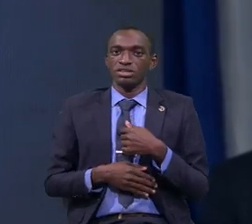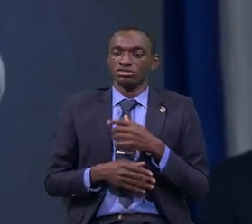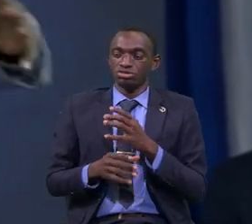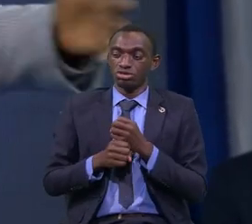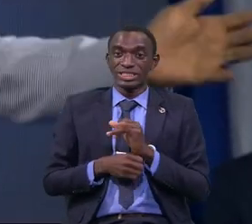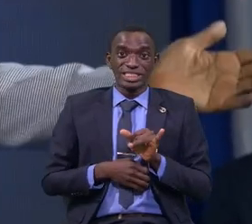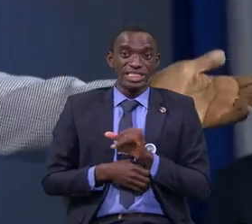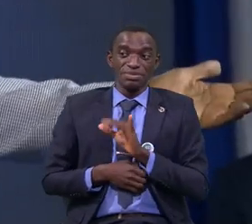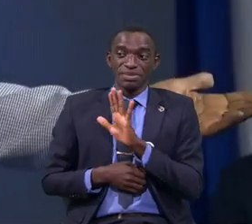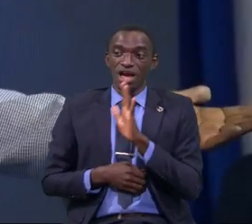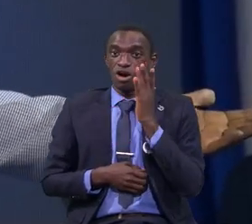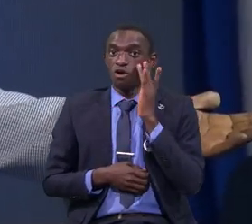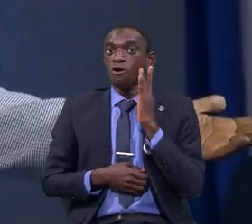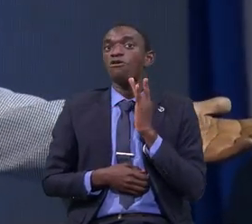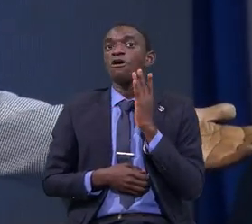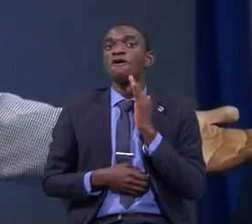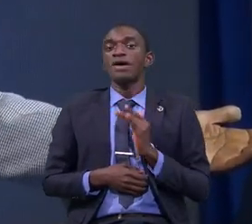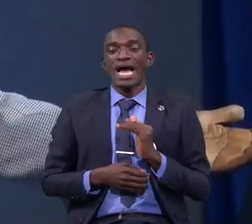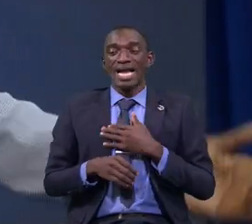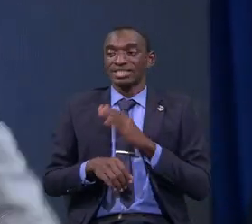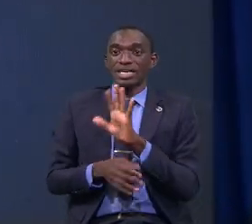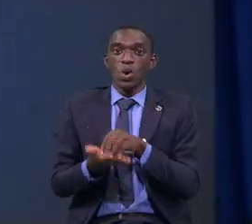the nature of the people around me.